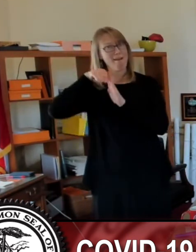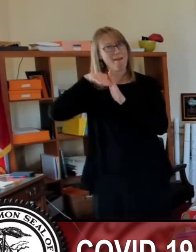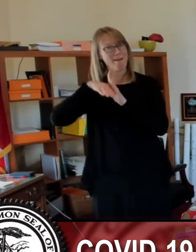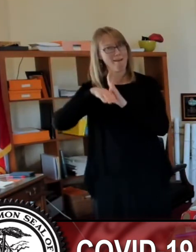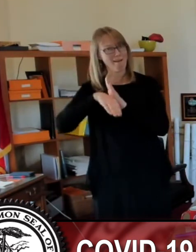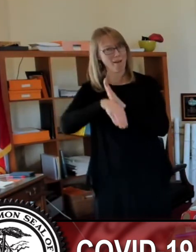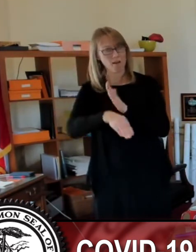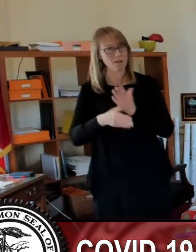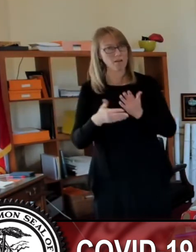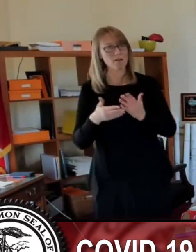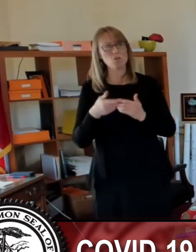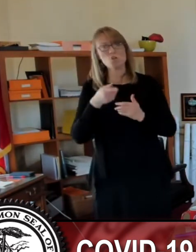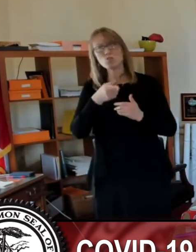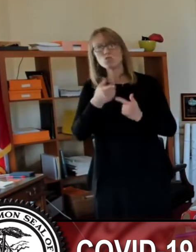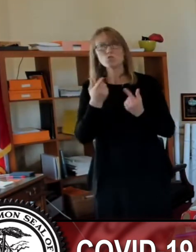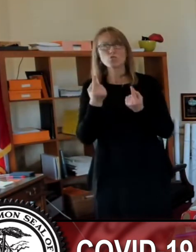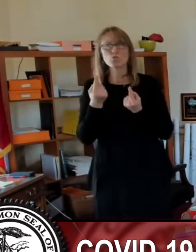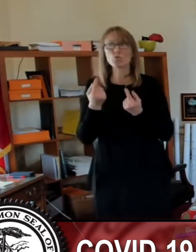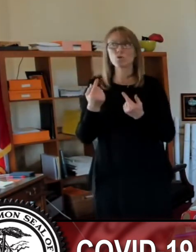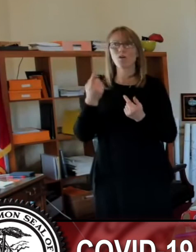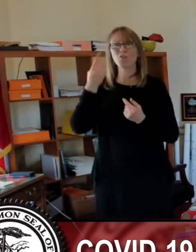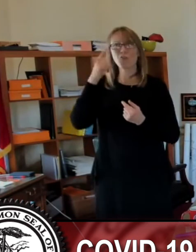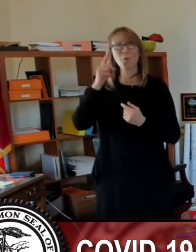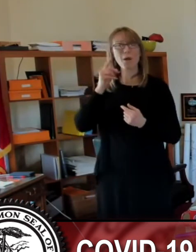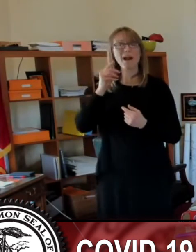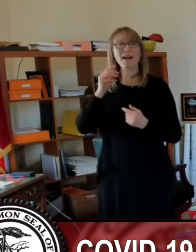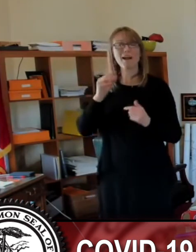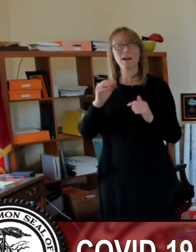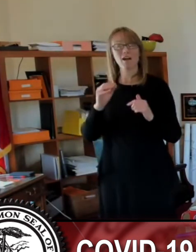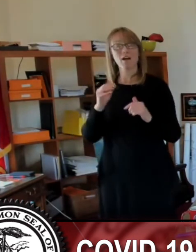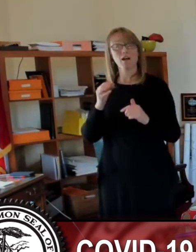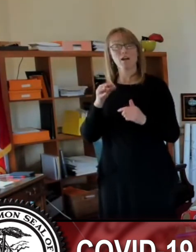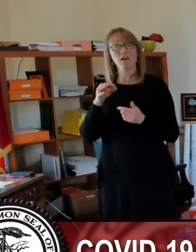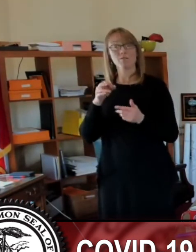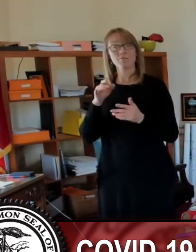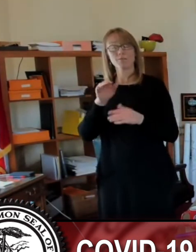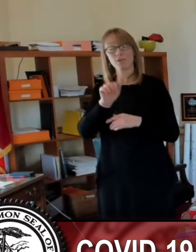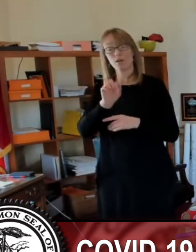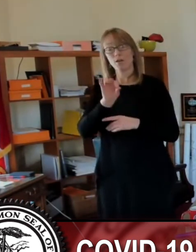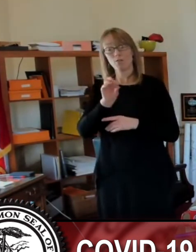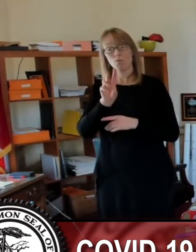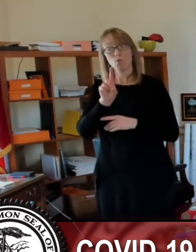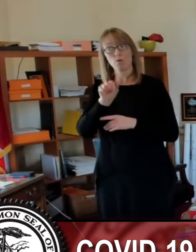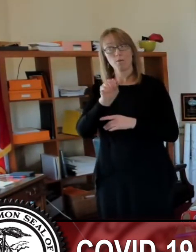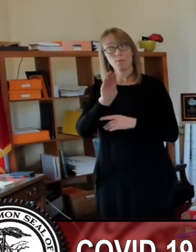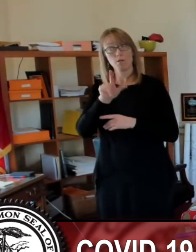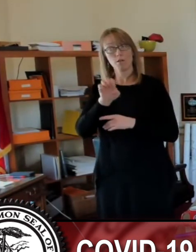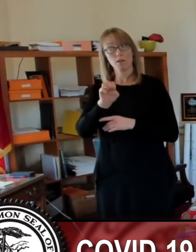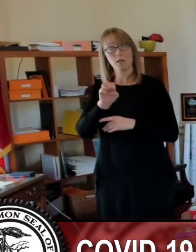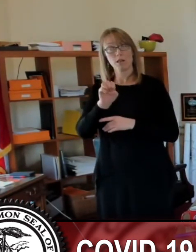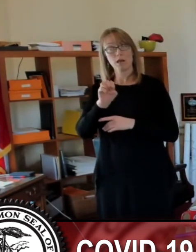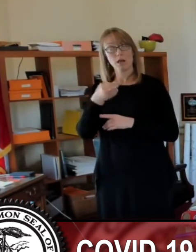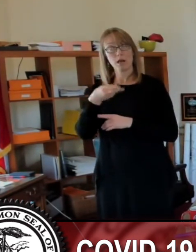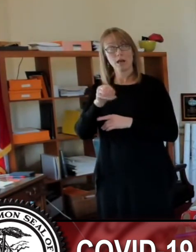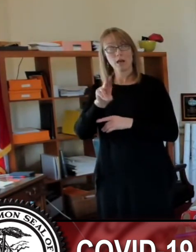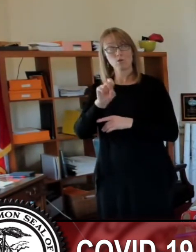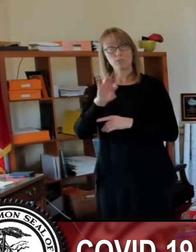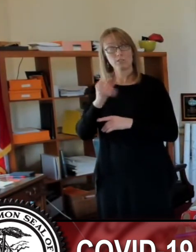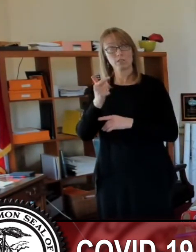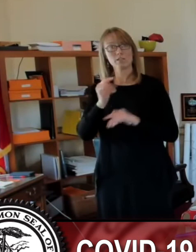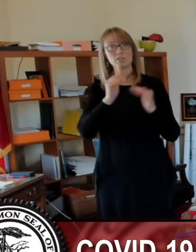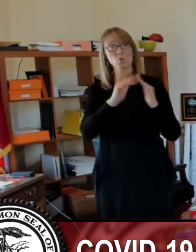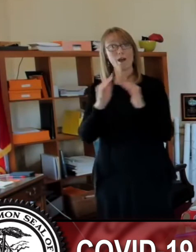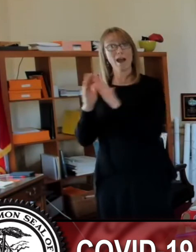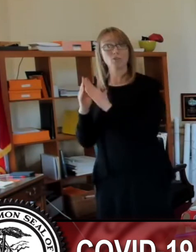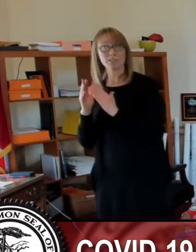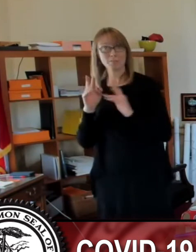affordable housing, making more affordable housing available, especially for seniors and maybe the disabled? So